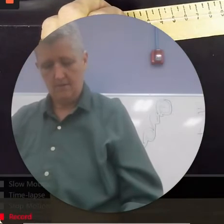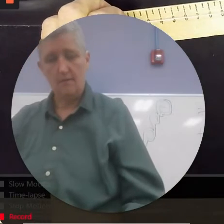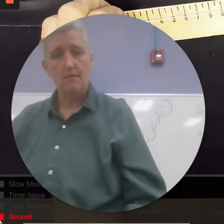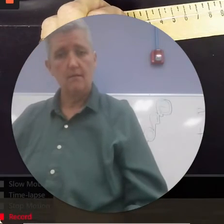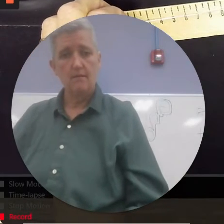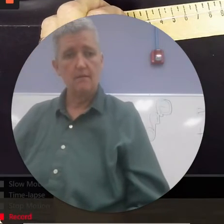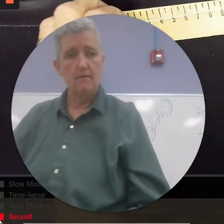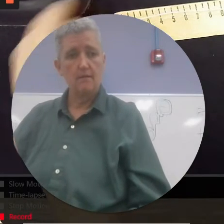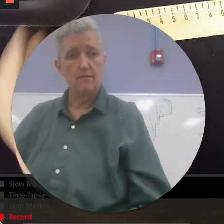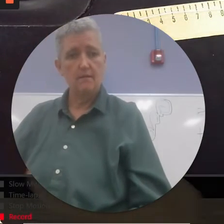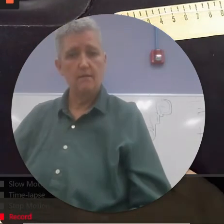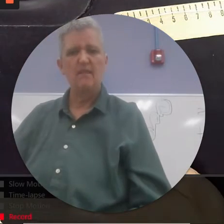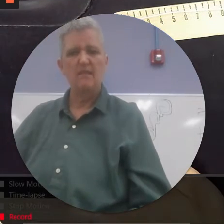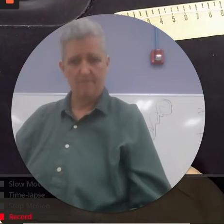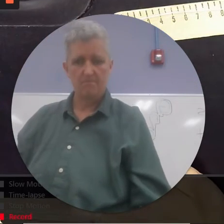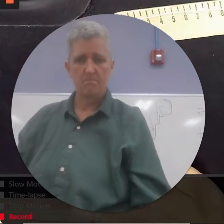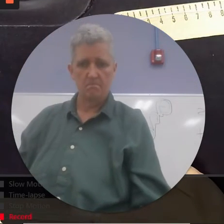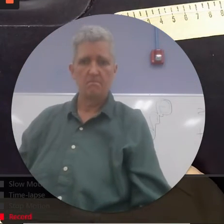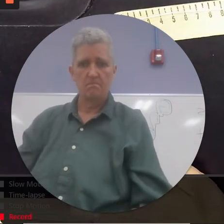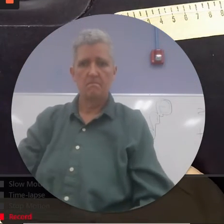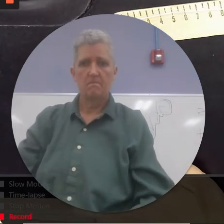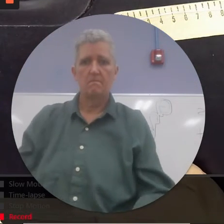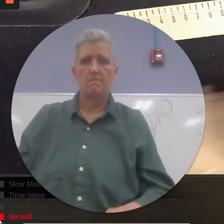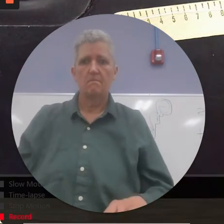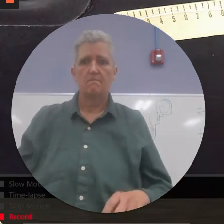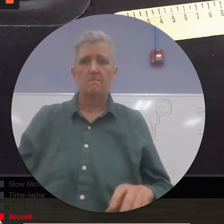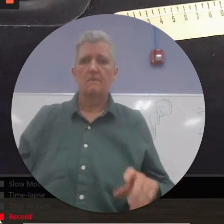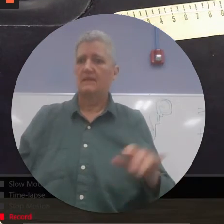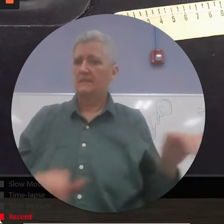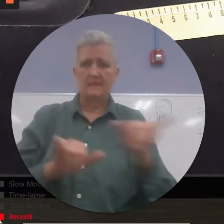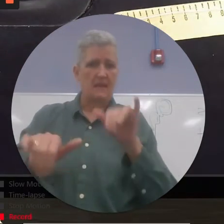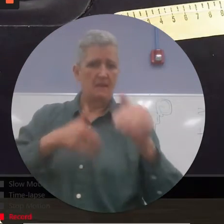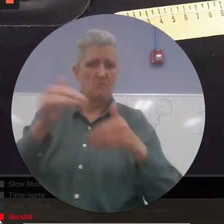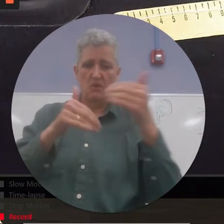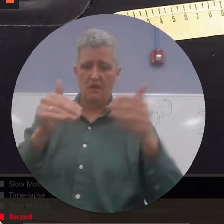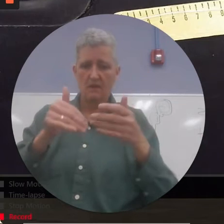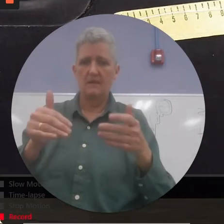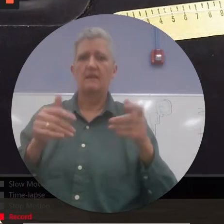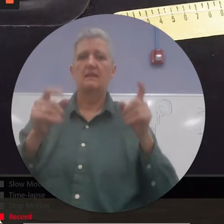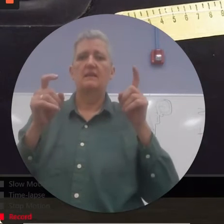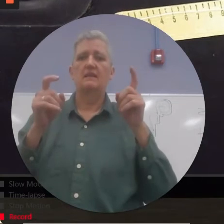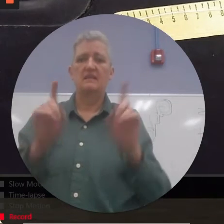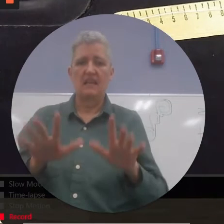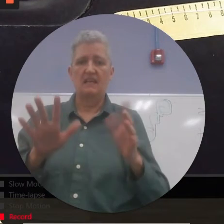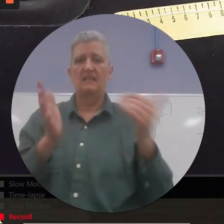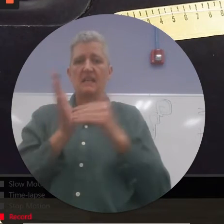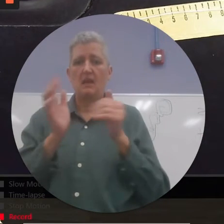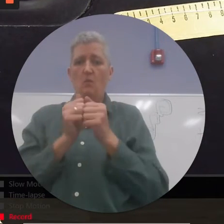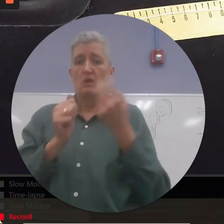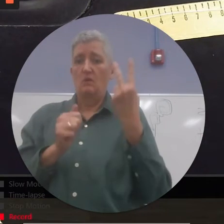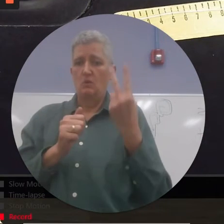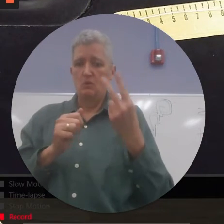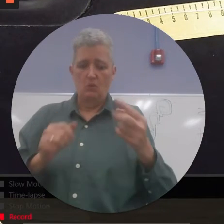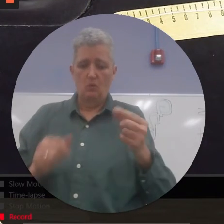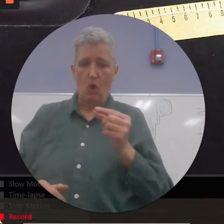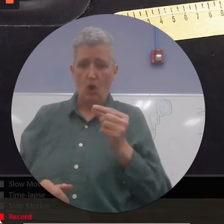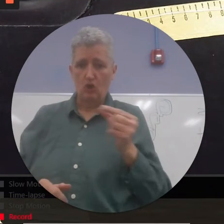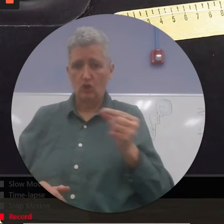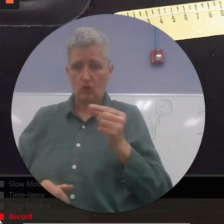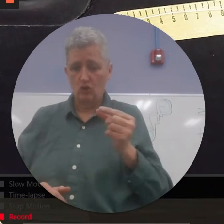right. Tape them on the corner. And do your test again. Remember with the 2